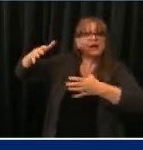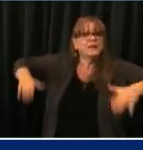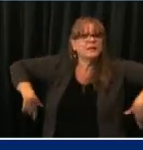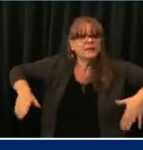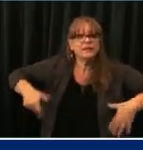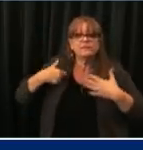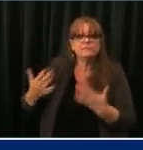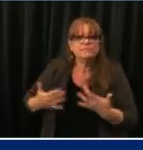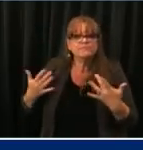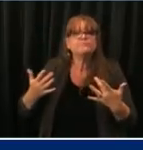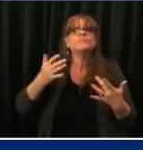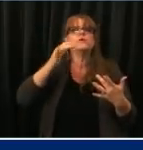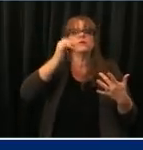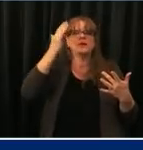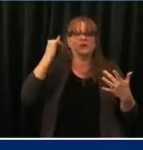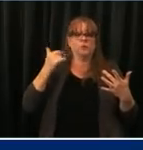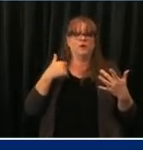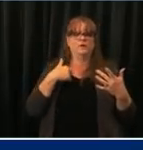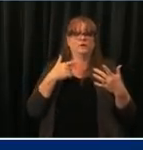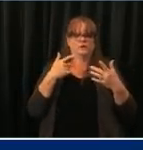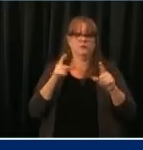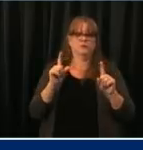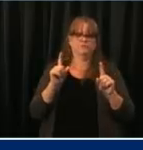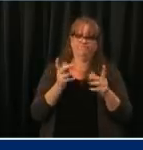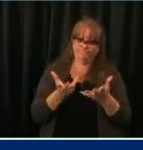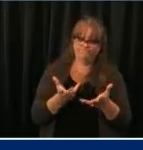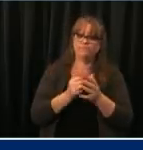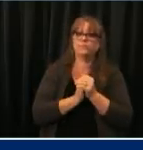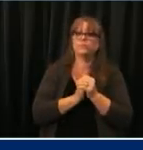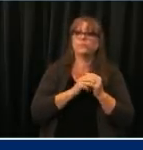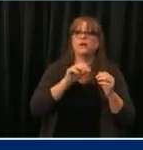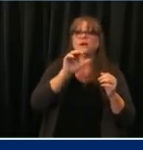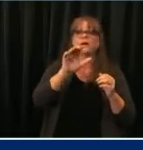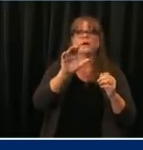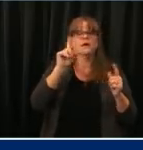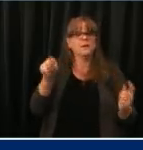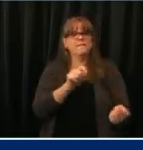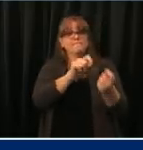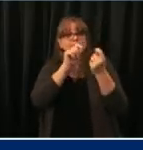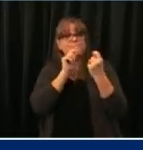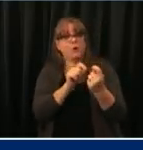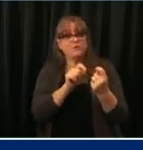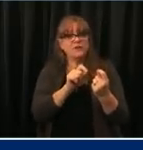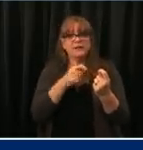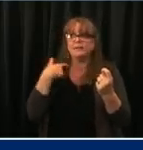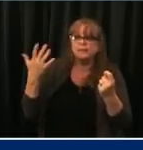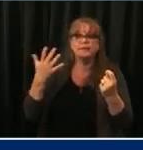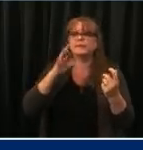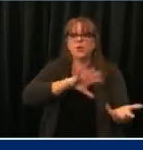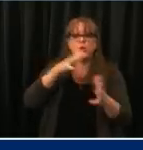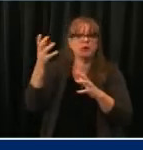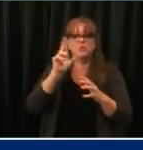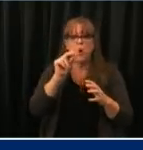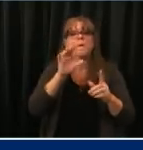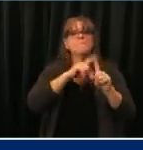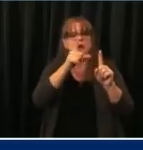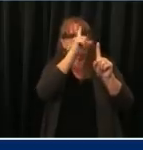vaccine into arms. But this process, of course, has not been perfect. It's not about perfection. It's about getting it done, saving lives, ending the